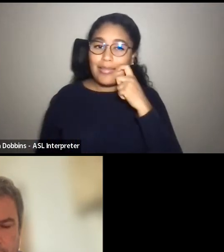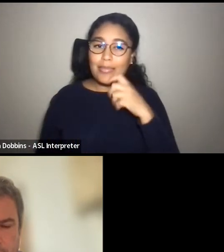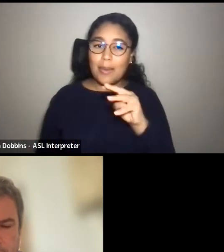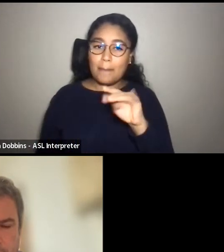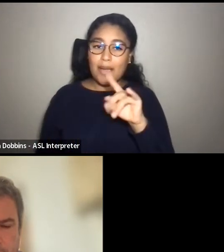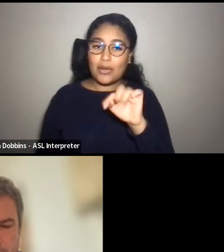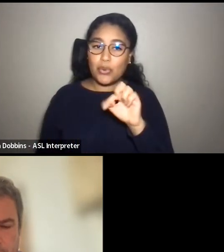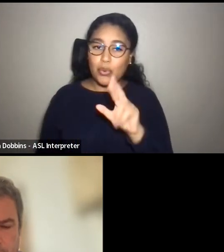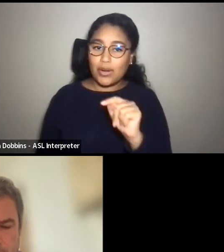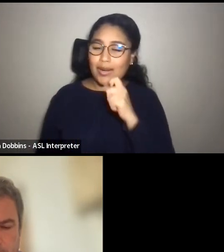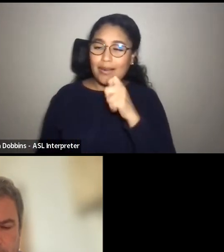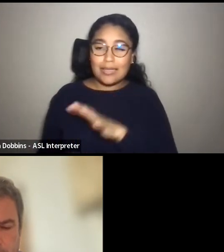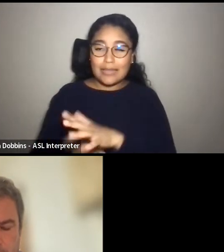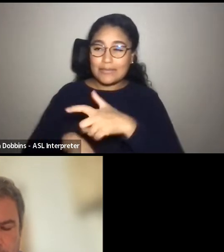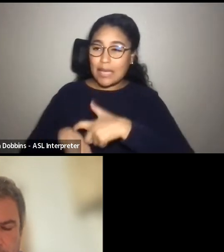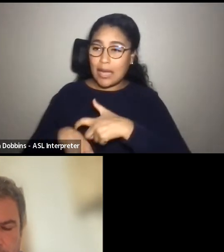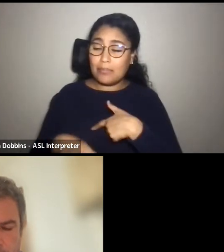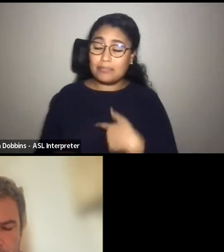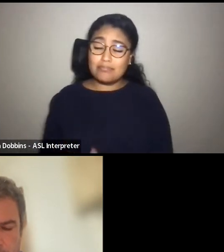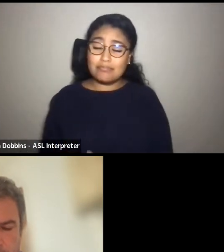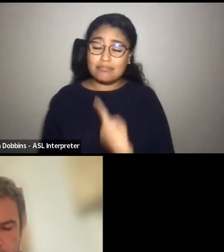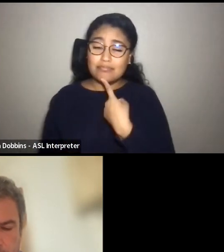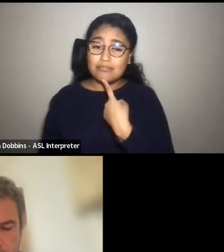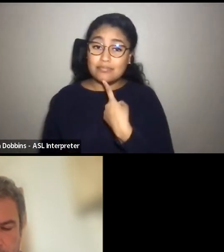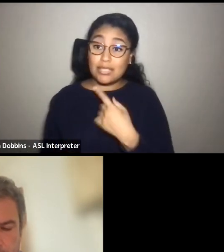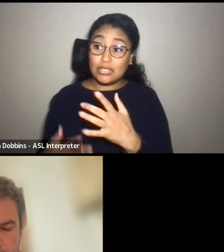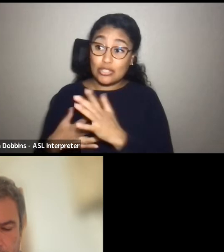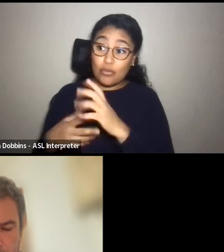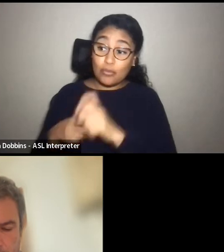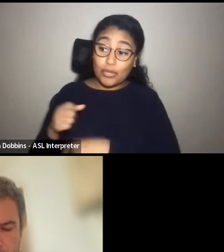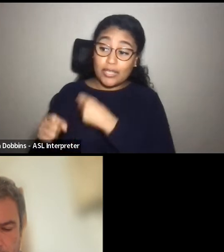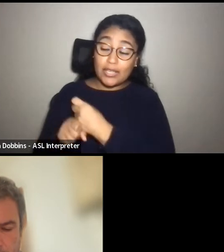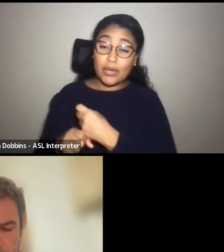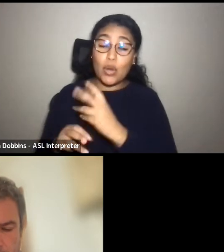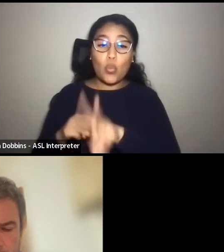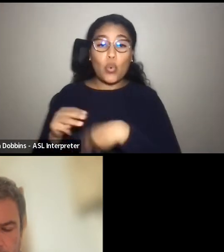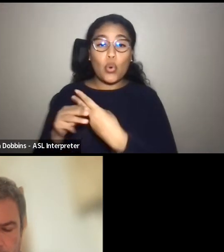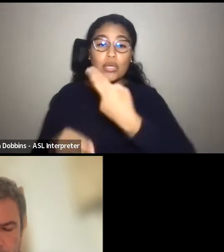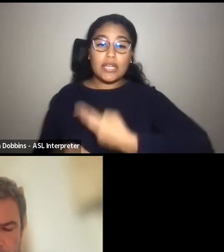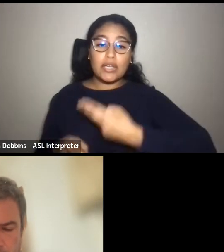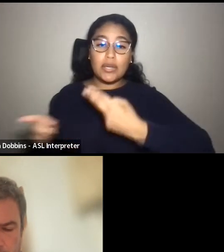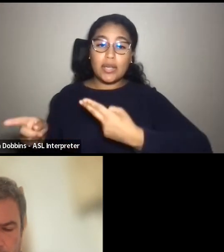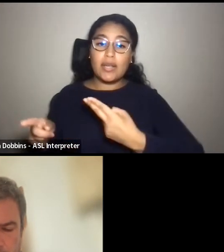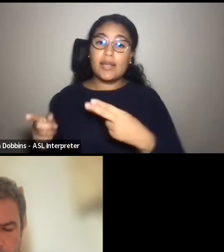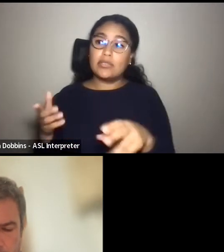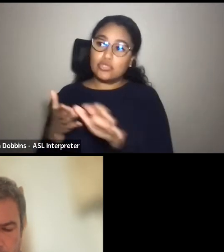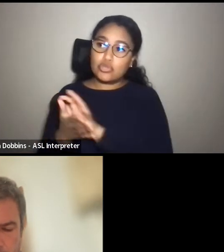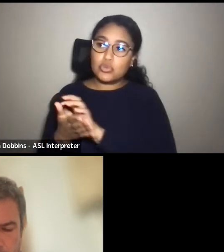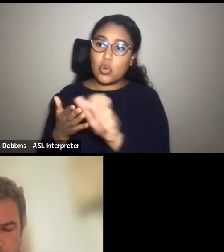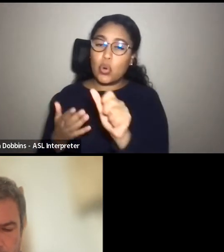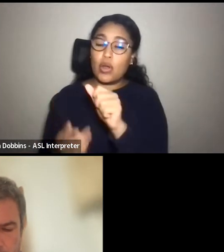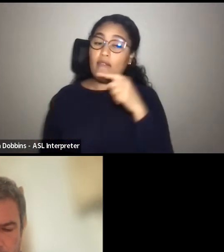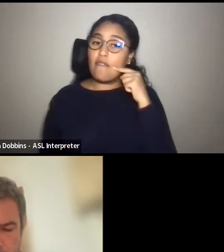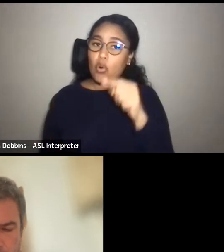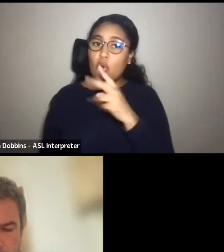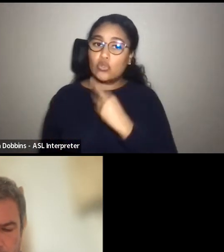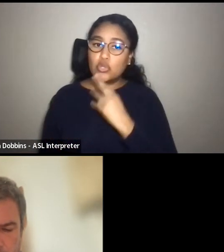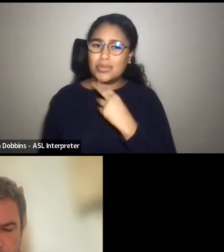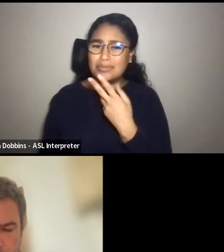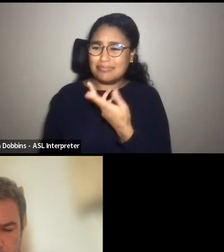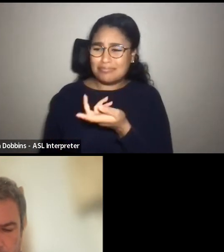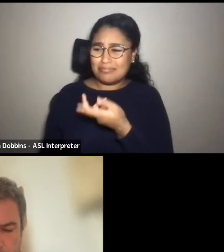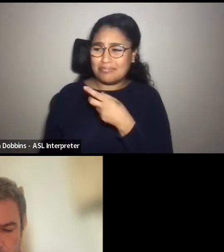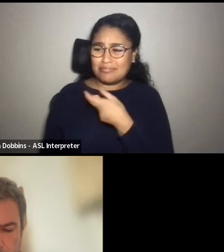be? My disappointment continued into sophomore year, when in world history, the persecution of Jews was barely mentioned.